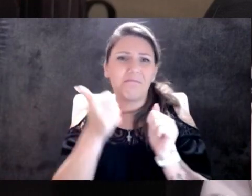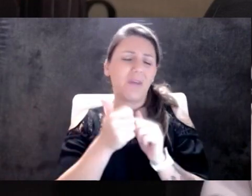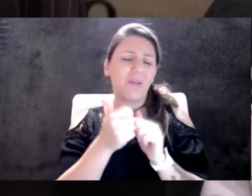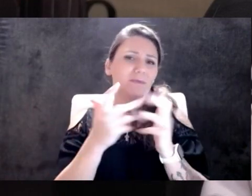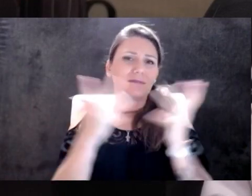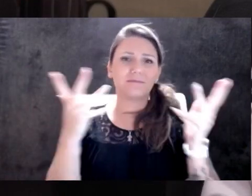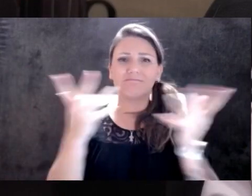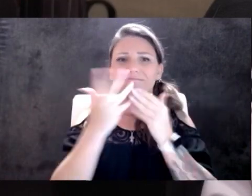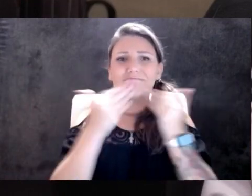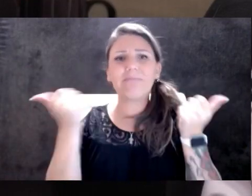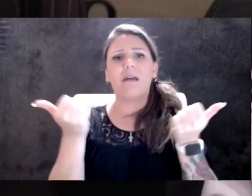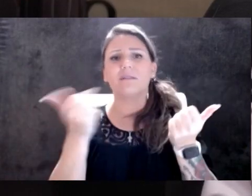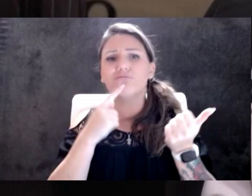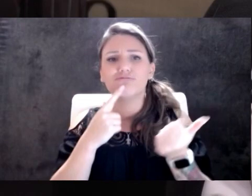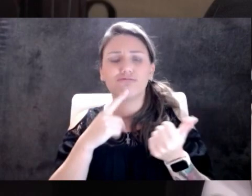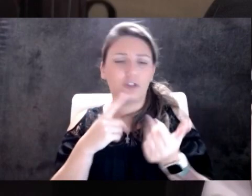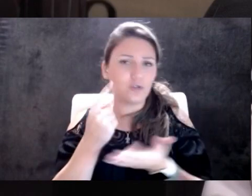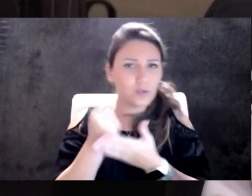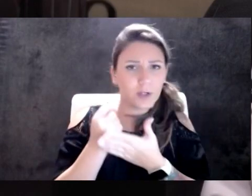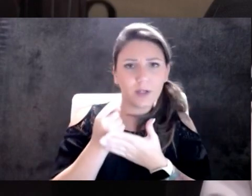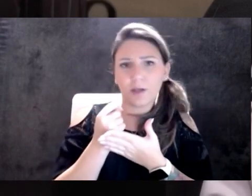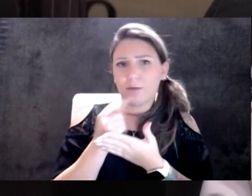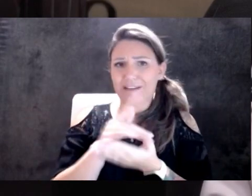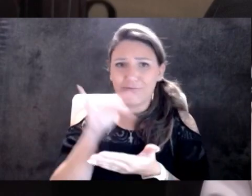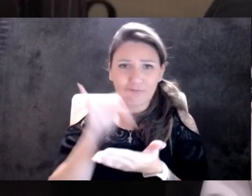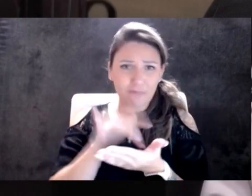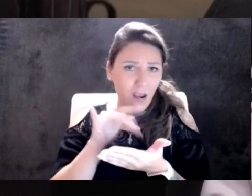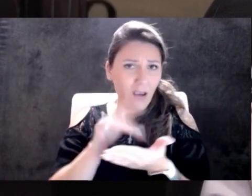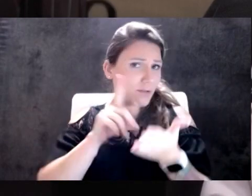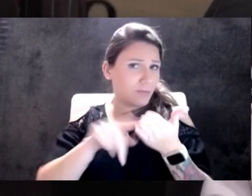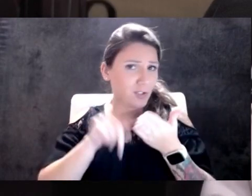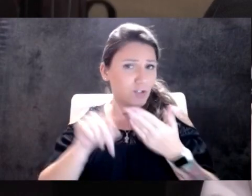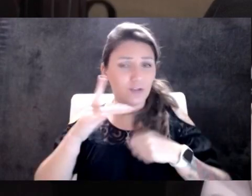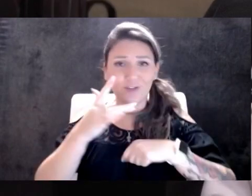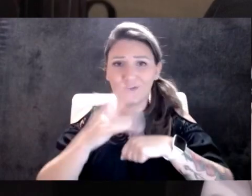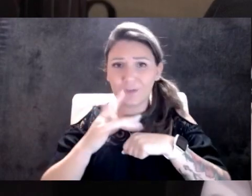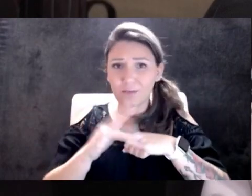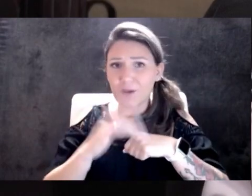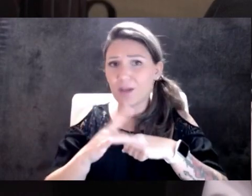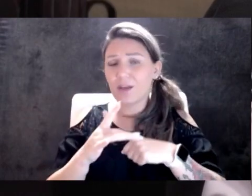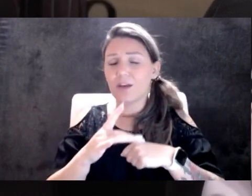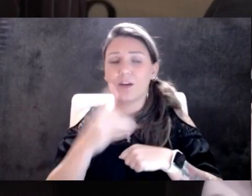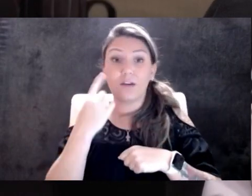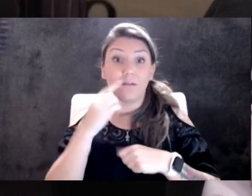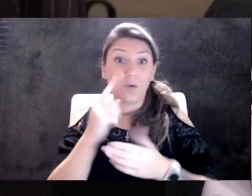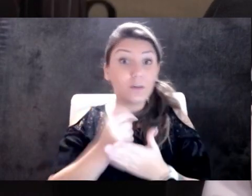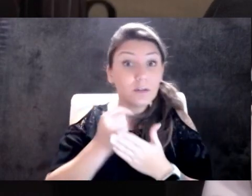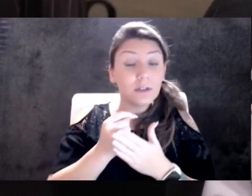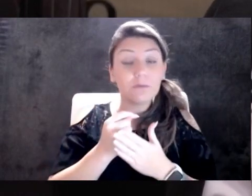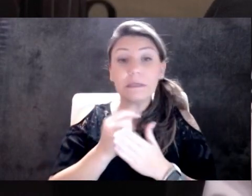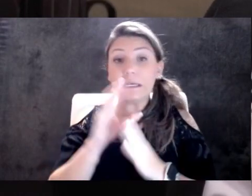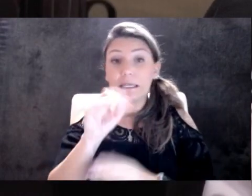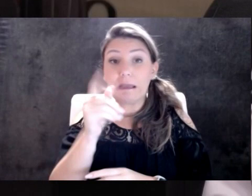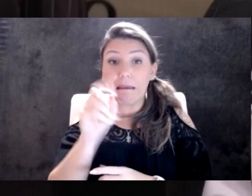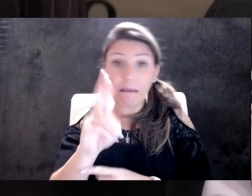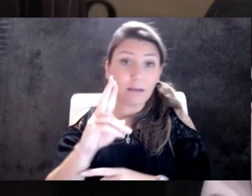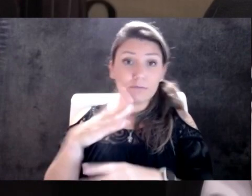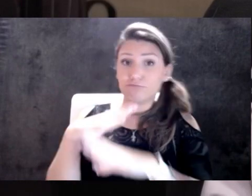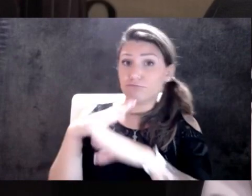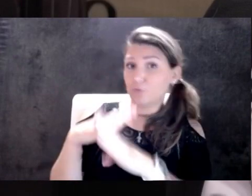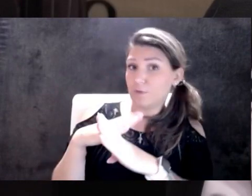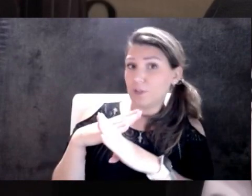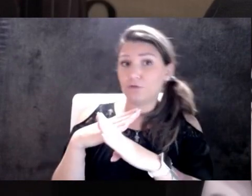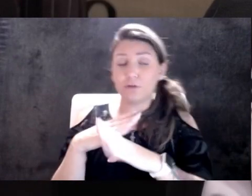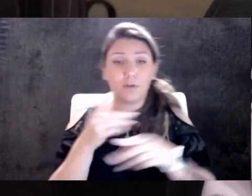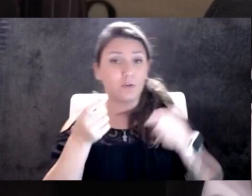and trials and research available for treatment of cancer, prevention, control of symptoms. So